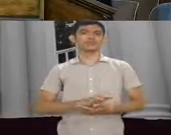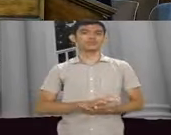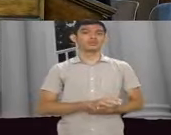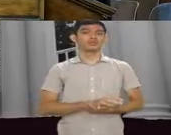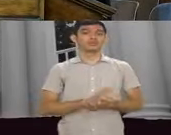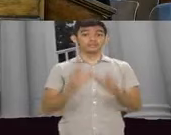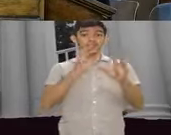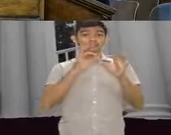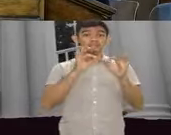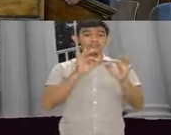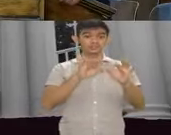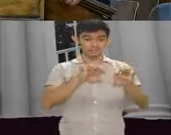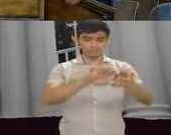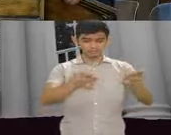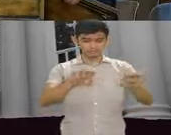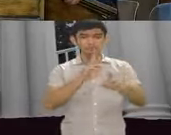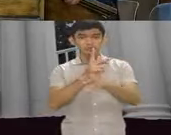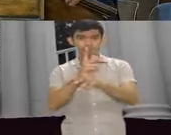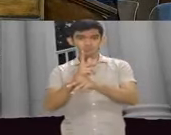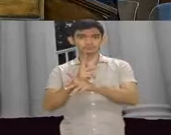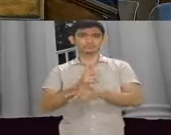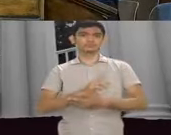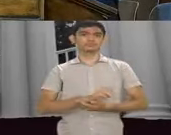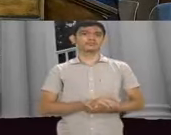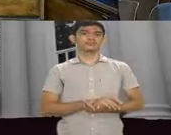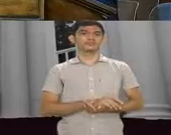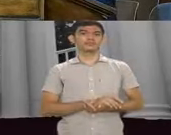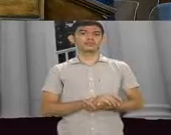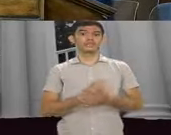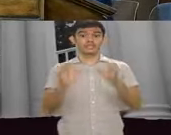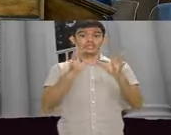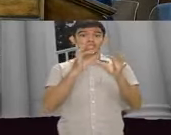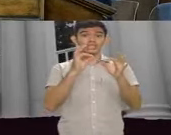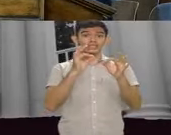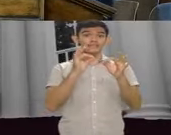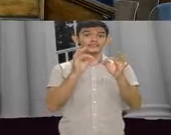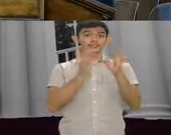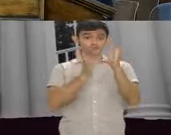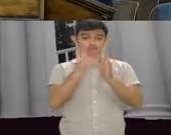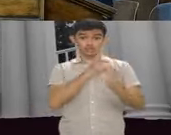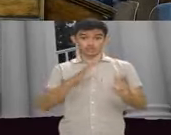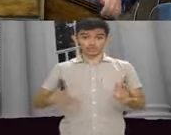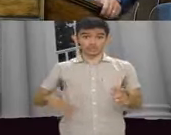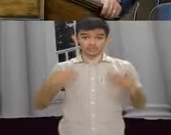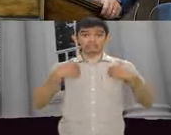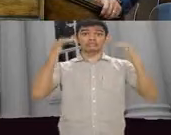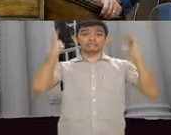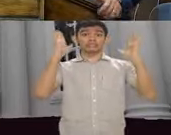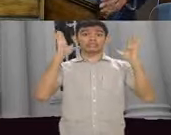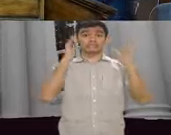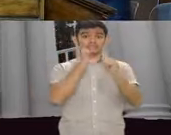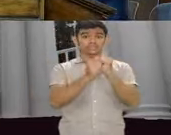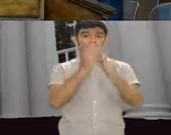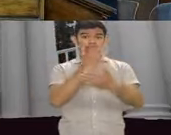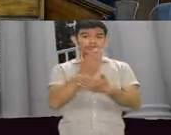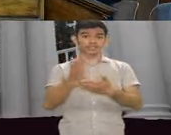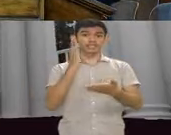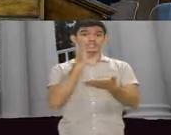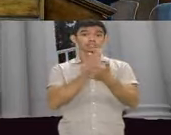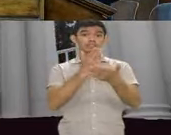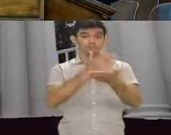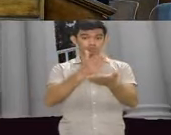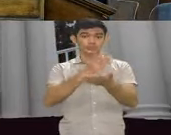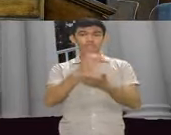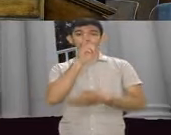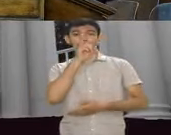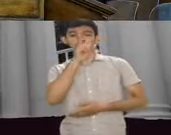dali mo. Kung ina ang reaction ni Jesus. If Jesus would have dropped everything and stopped teaching and stopped preaching and stopped sharing the